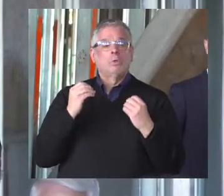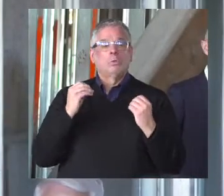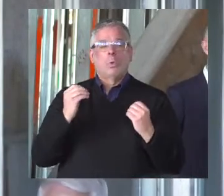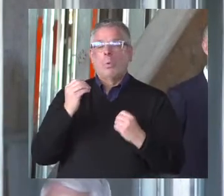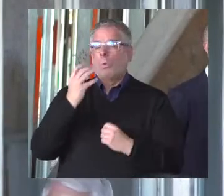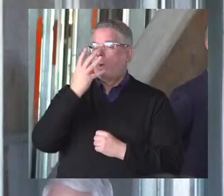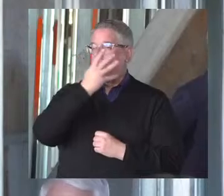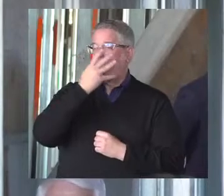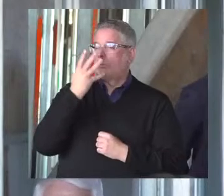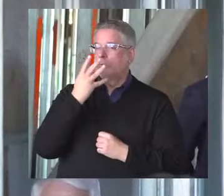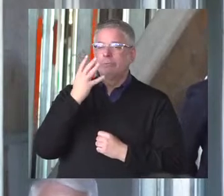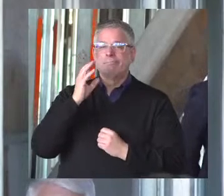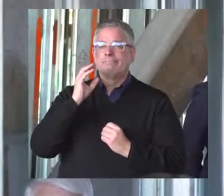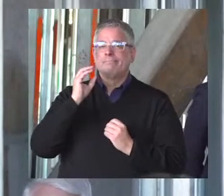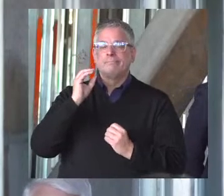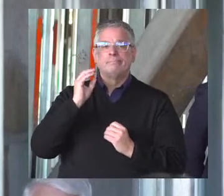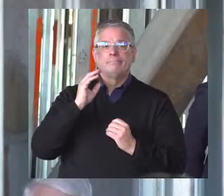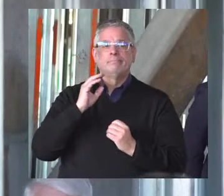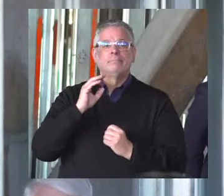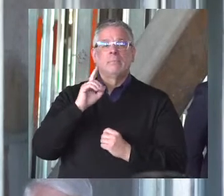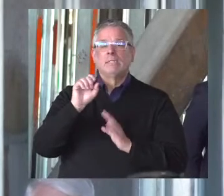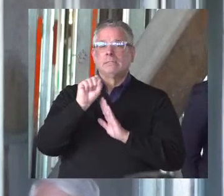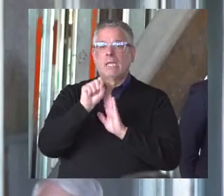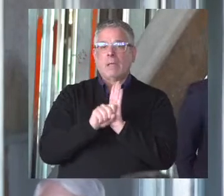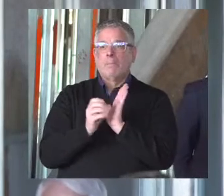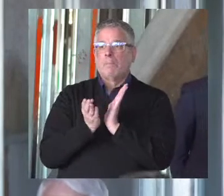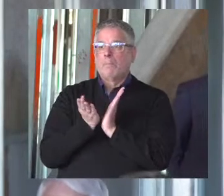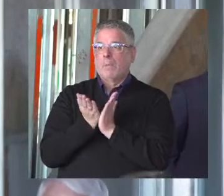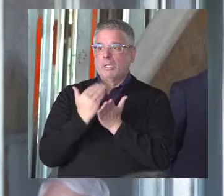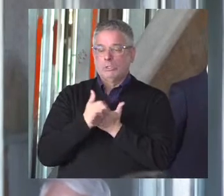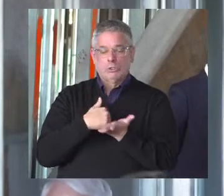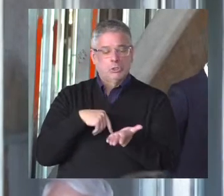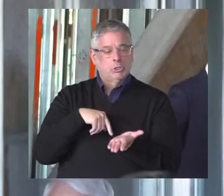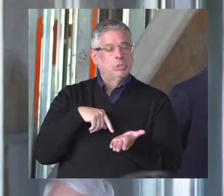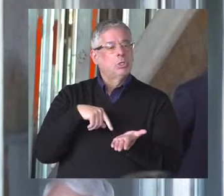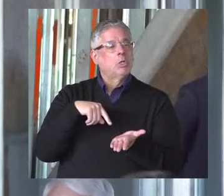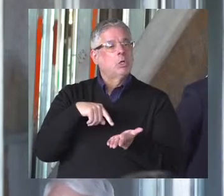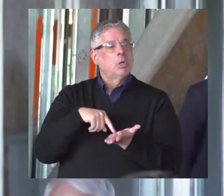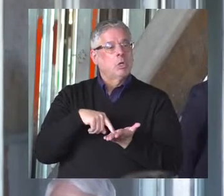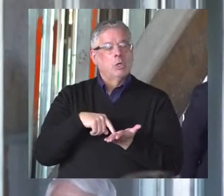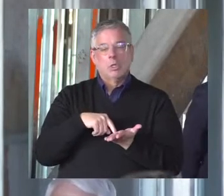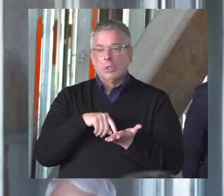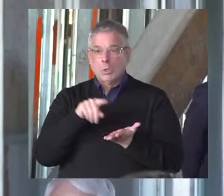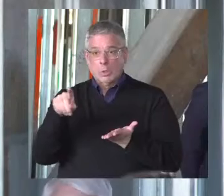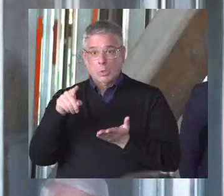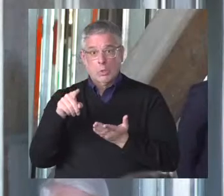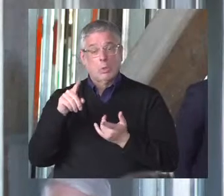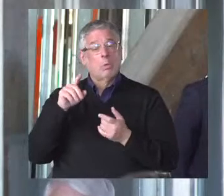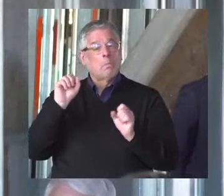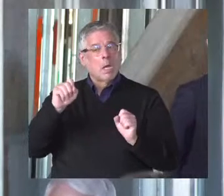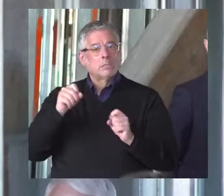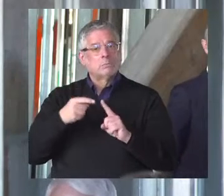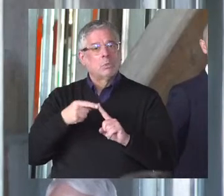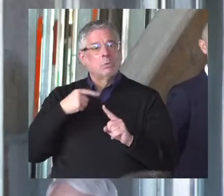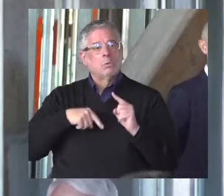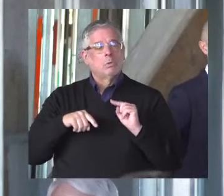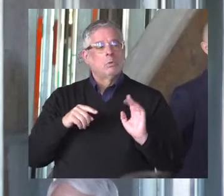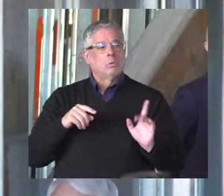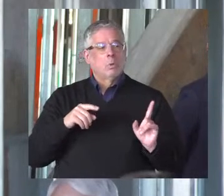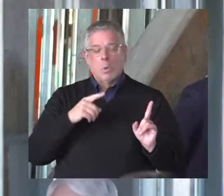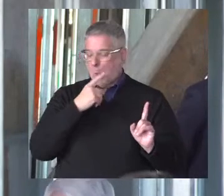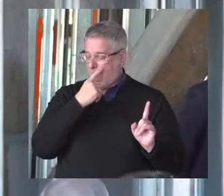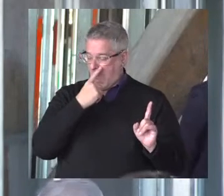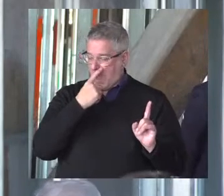immigrants as it pertains to the state budget deficit. Are you eyeing a possible rollback of that expansion? Well,